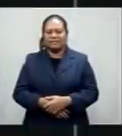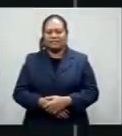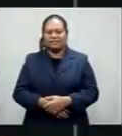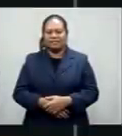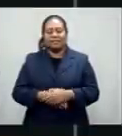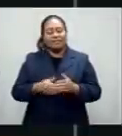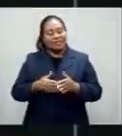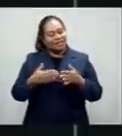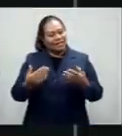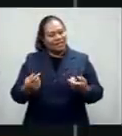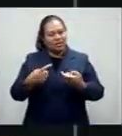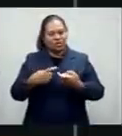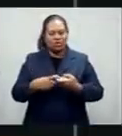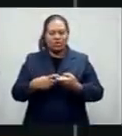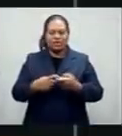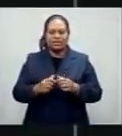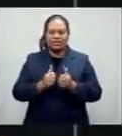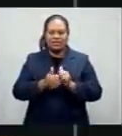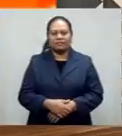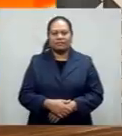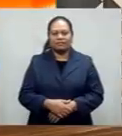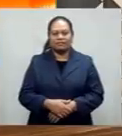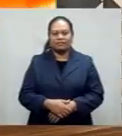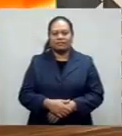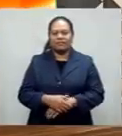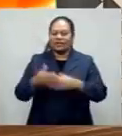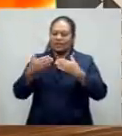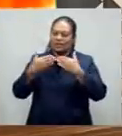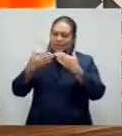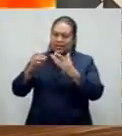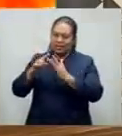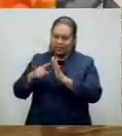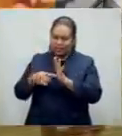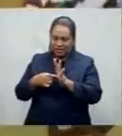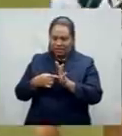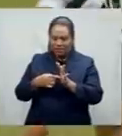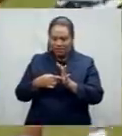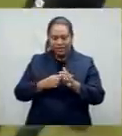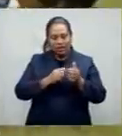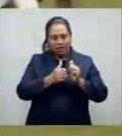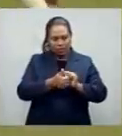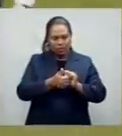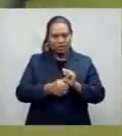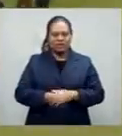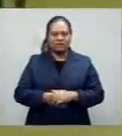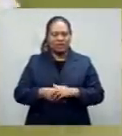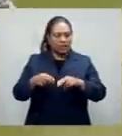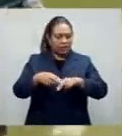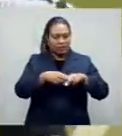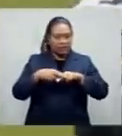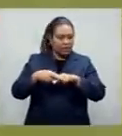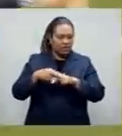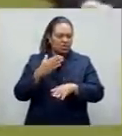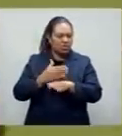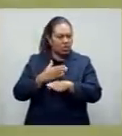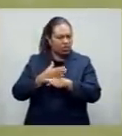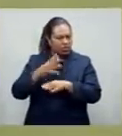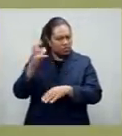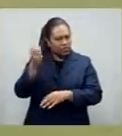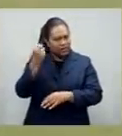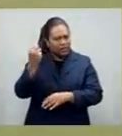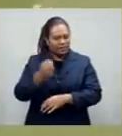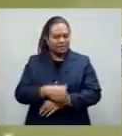And we now join with Nina with sports. Thanks, Josiah. Good evening. Ahead in sports, Fiji works on winning